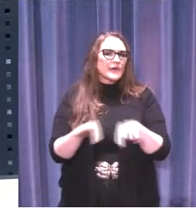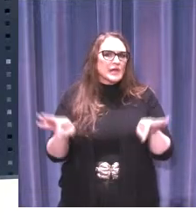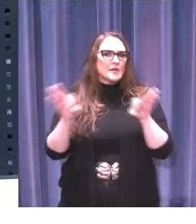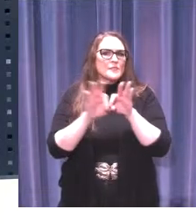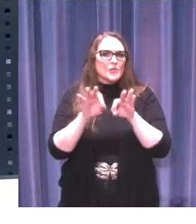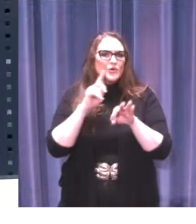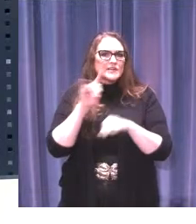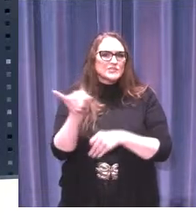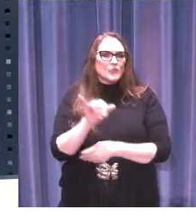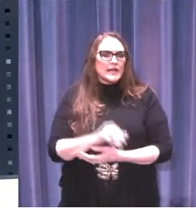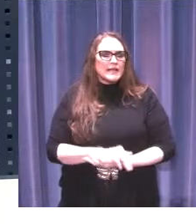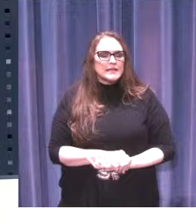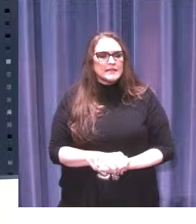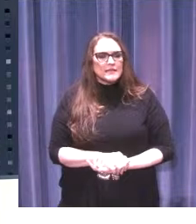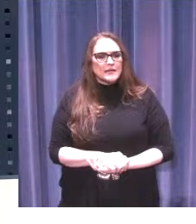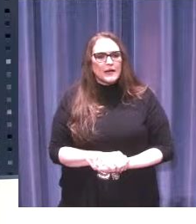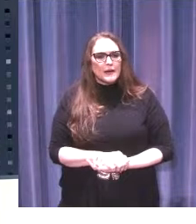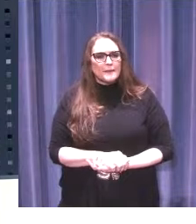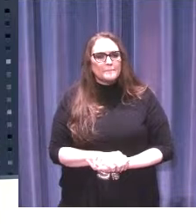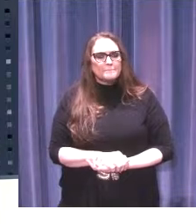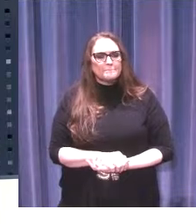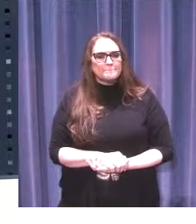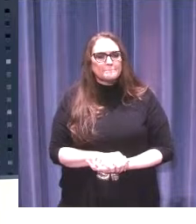as well. But more